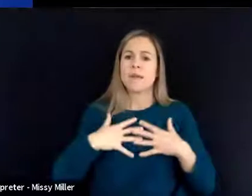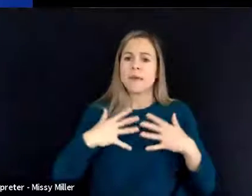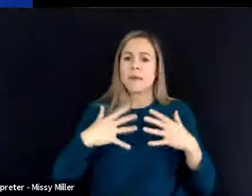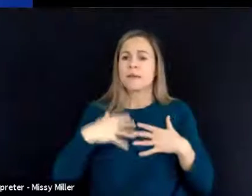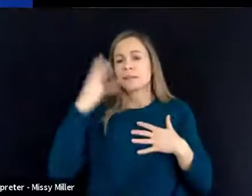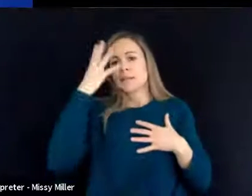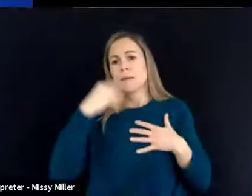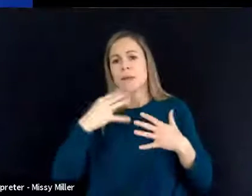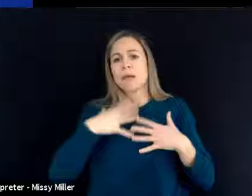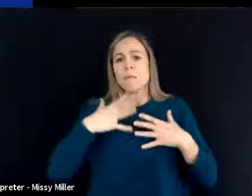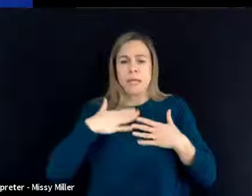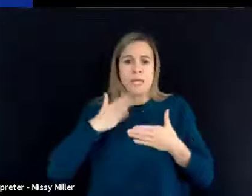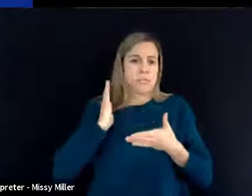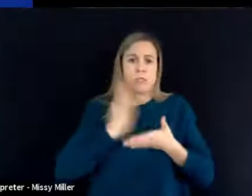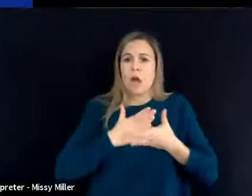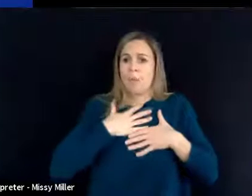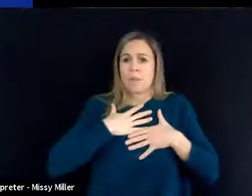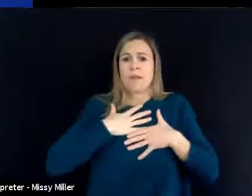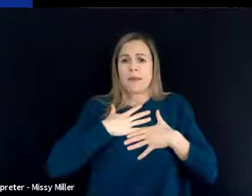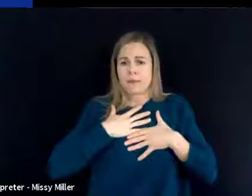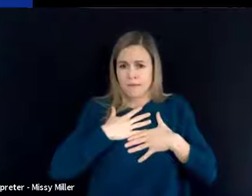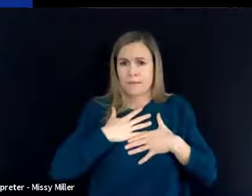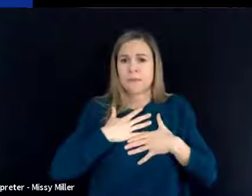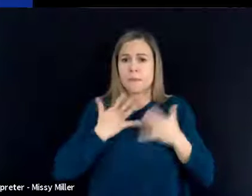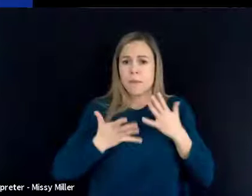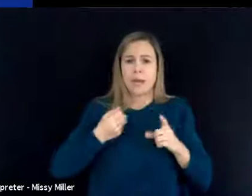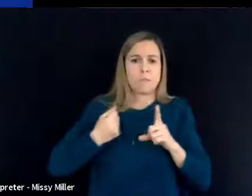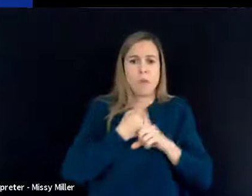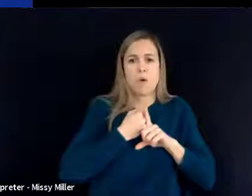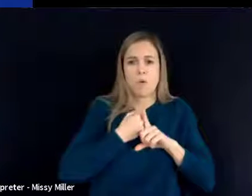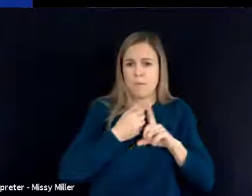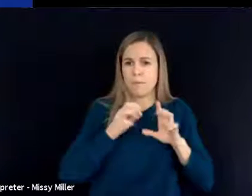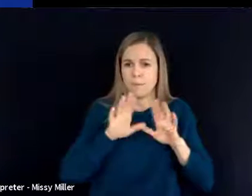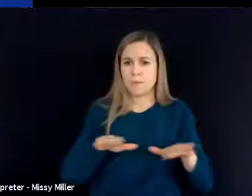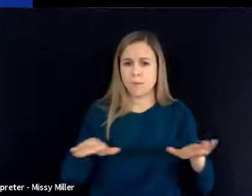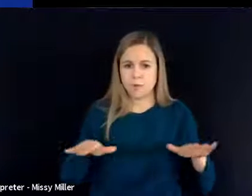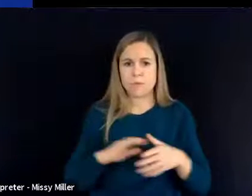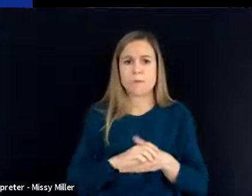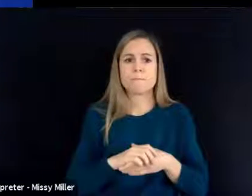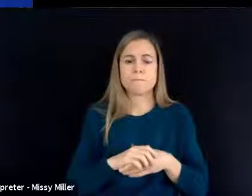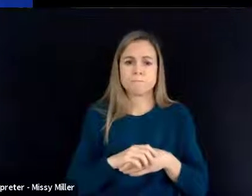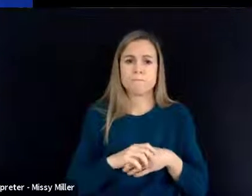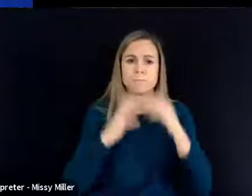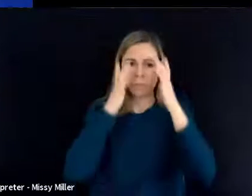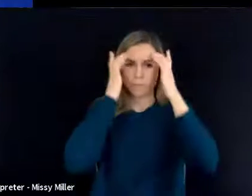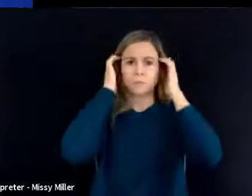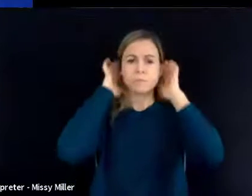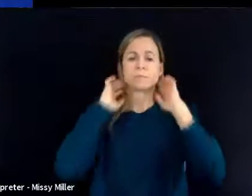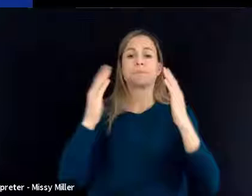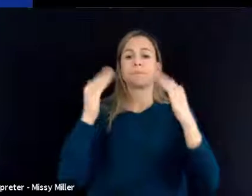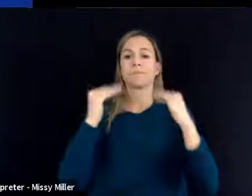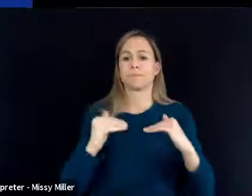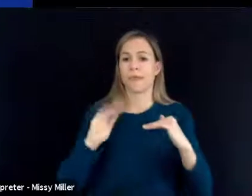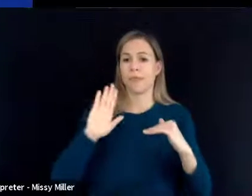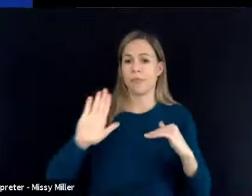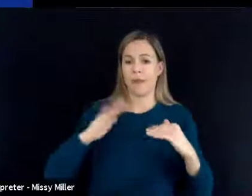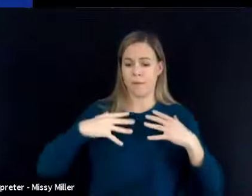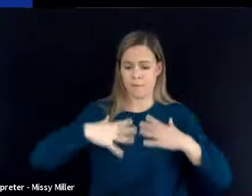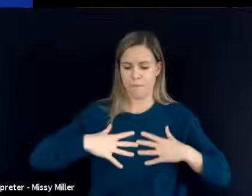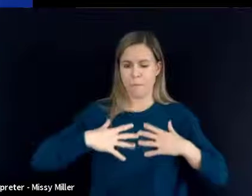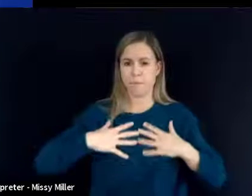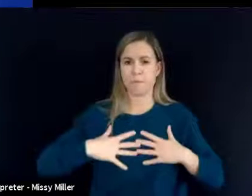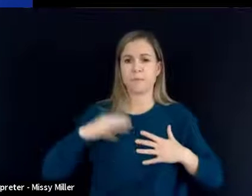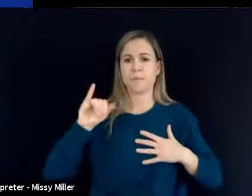sleeping. An issue in today's world is their compromised immune systems,